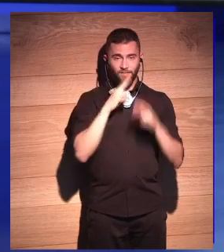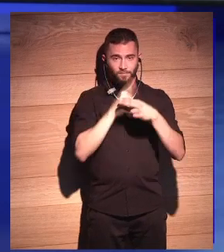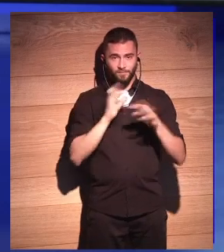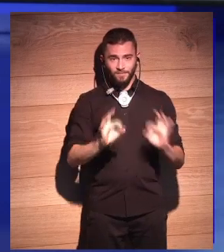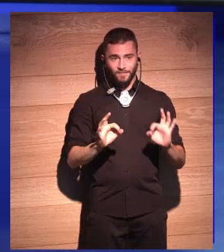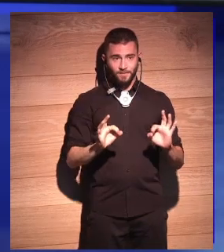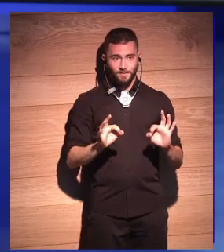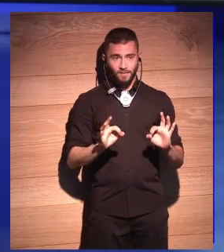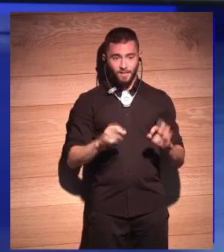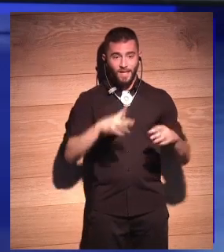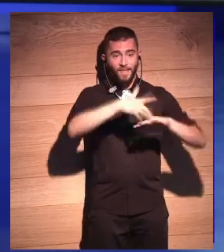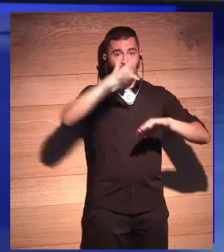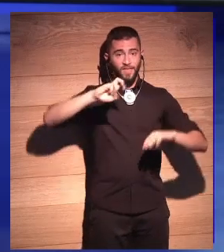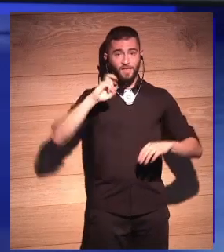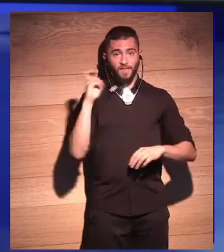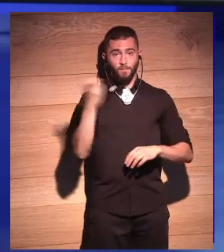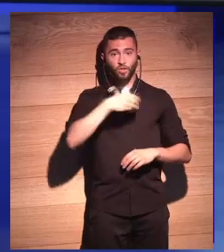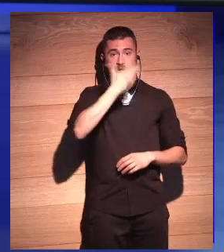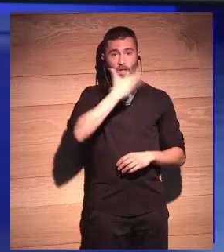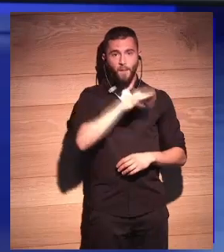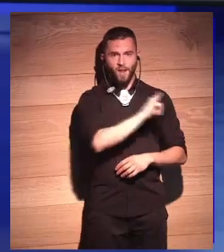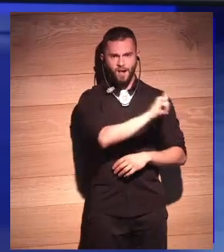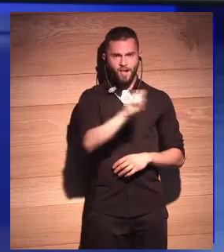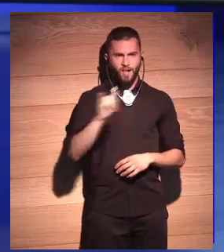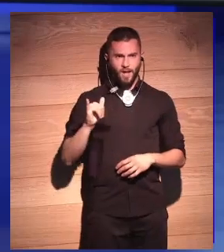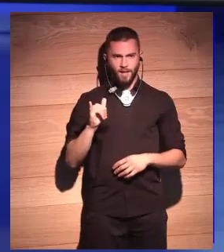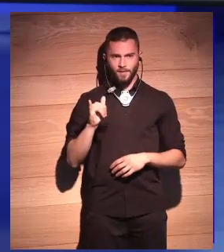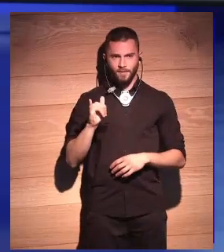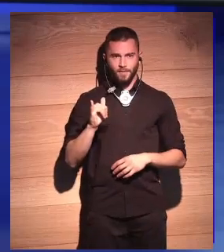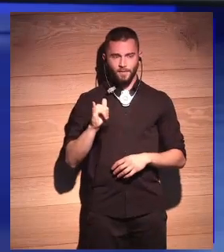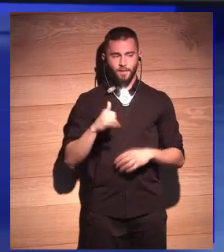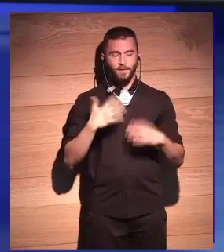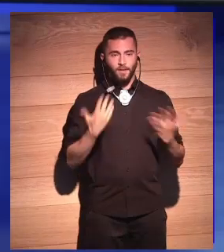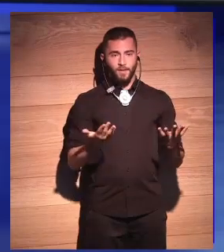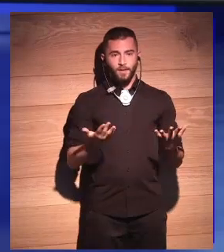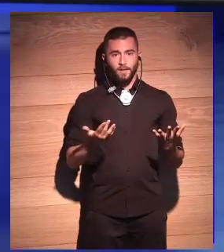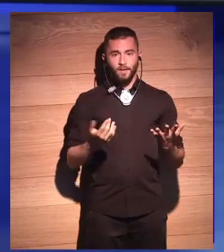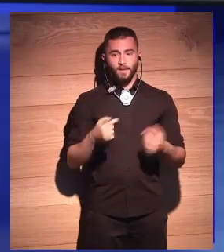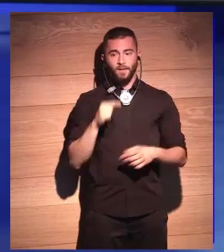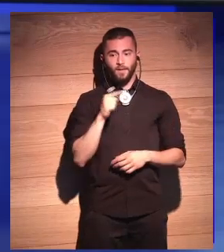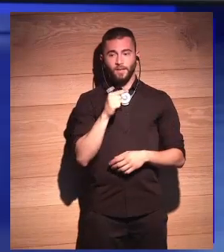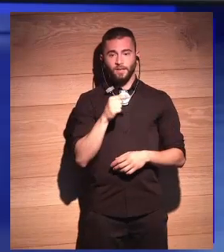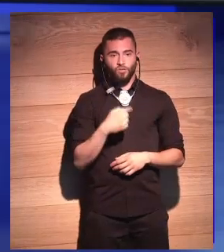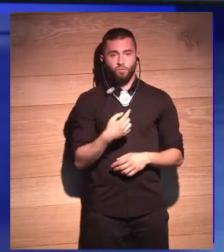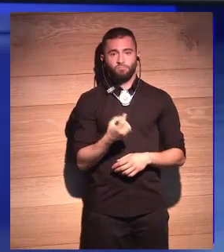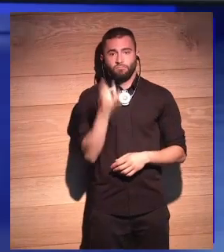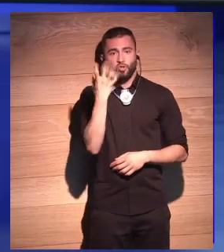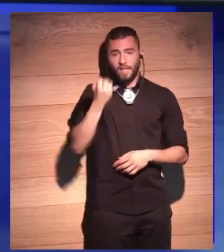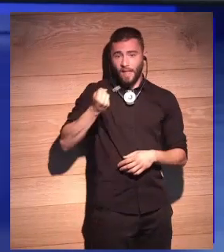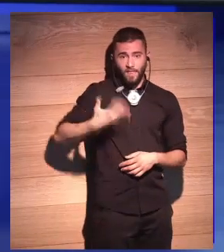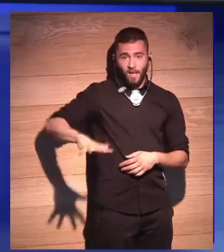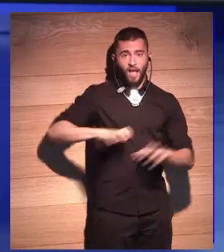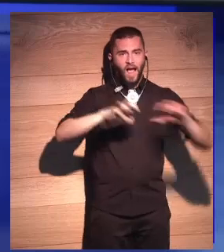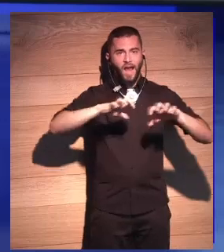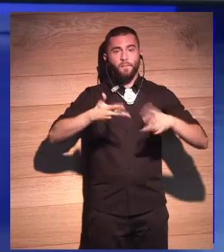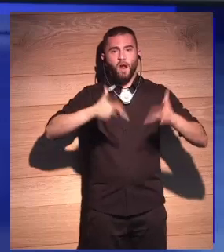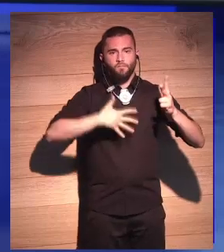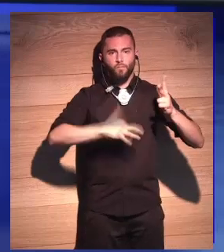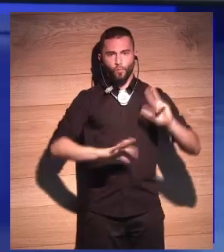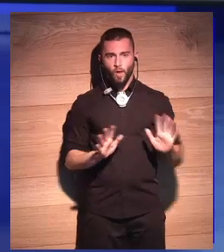devices and its ability to facially animate a stupid poo. But that's also built into